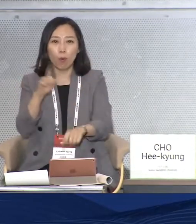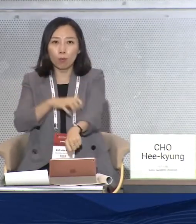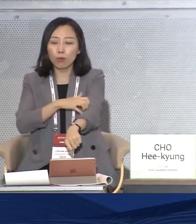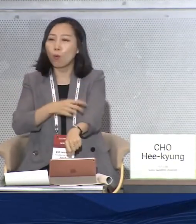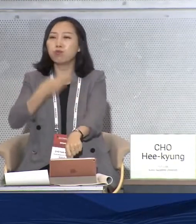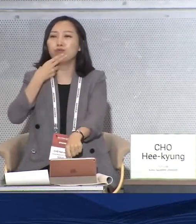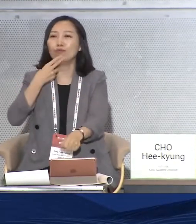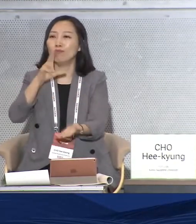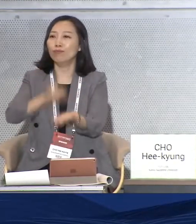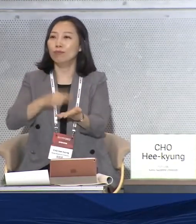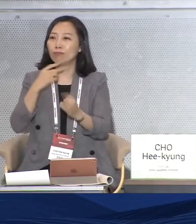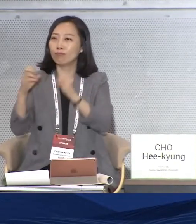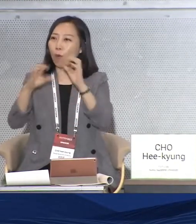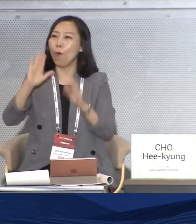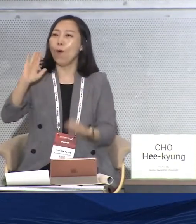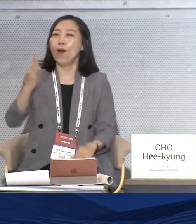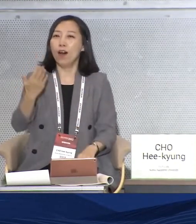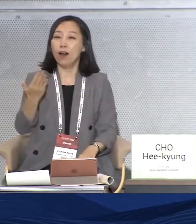language.